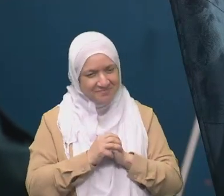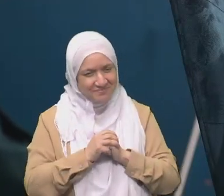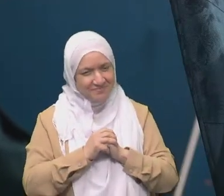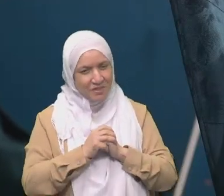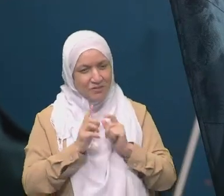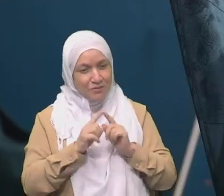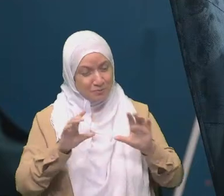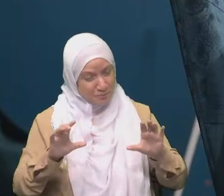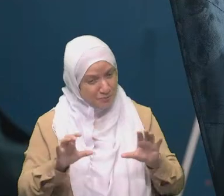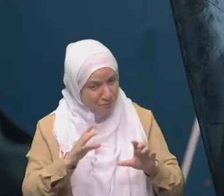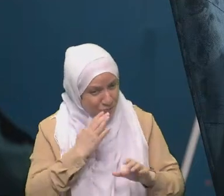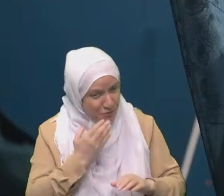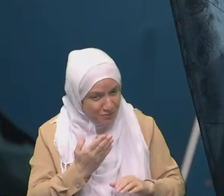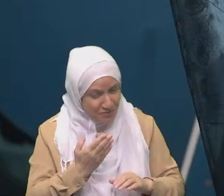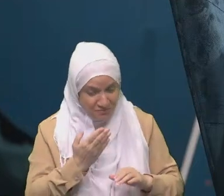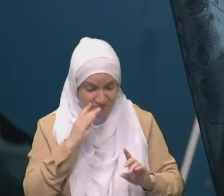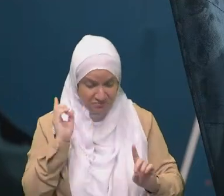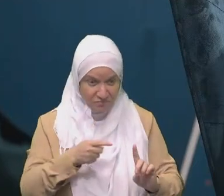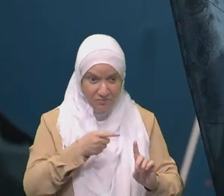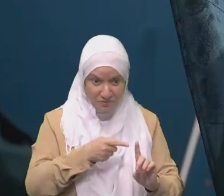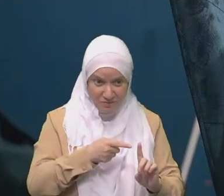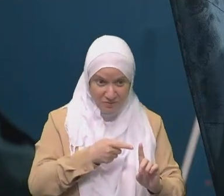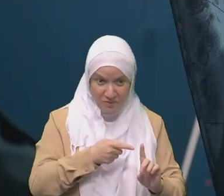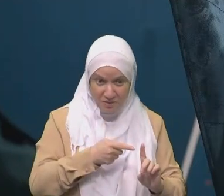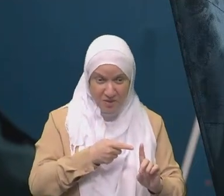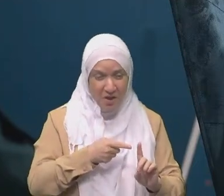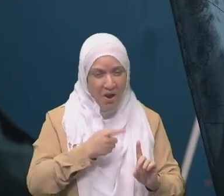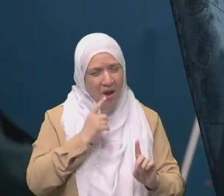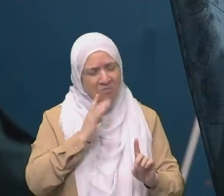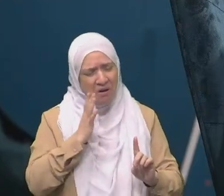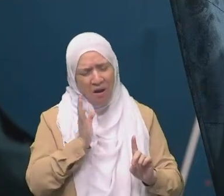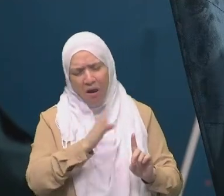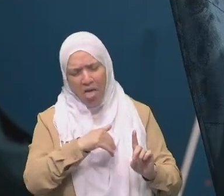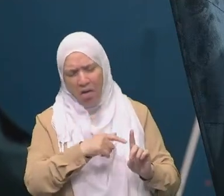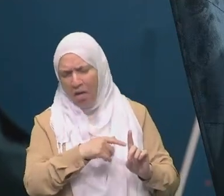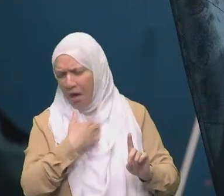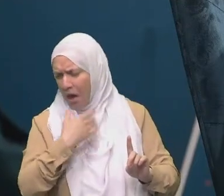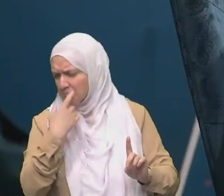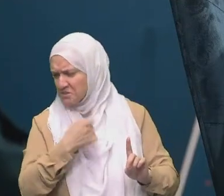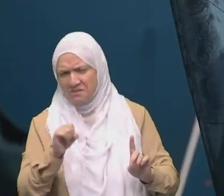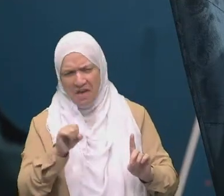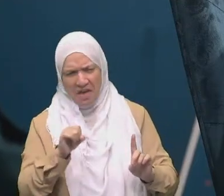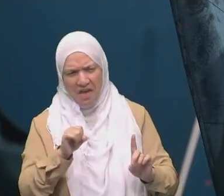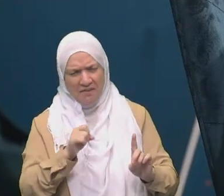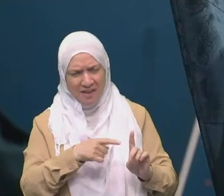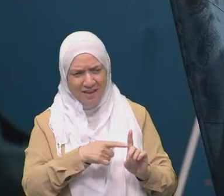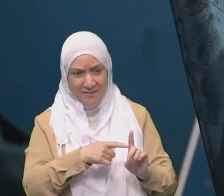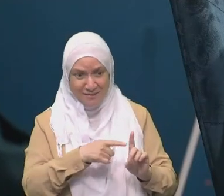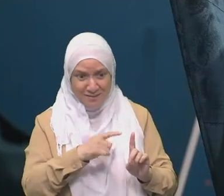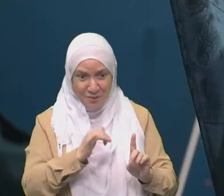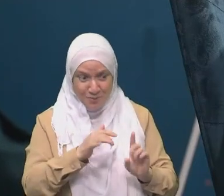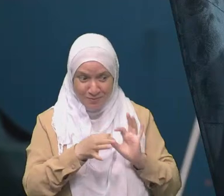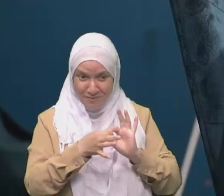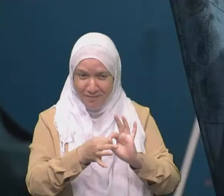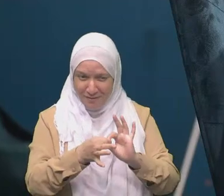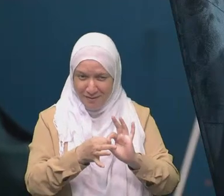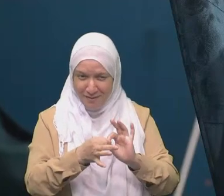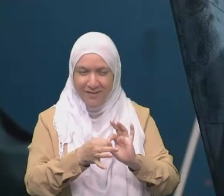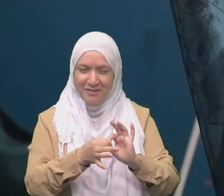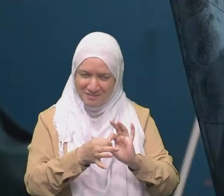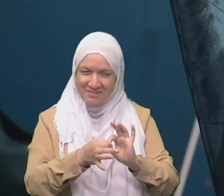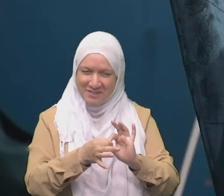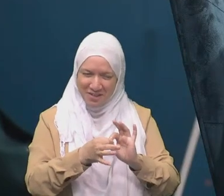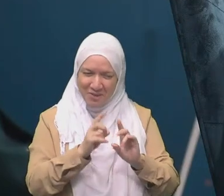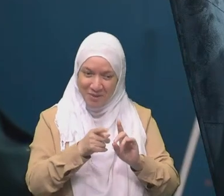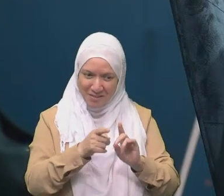don't pay attention to that, we will continue to do the sinful life, always depending on Allah's mercy. Mm-hmm. A few